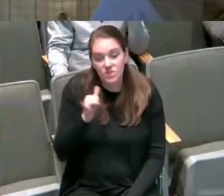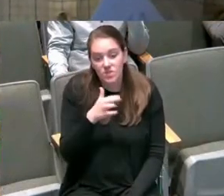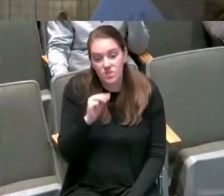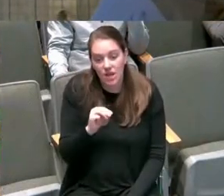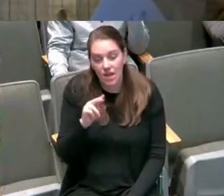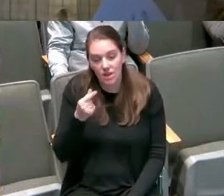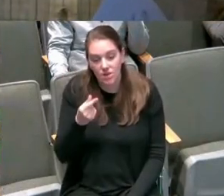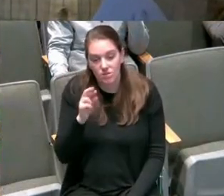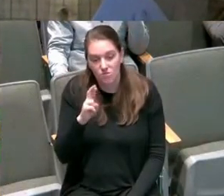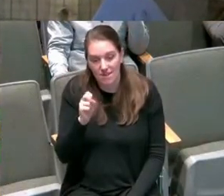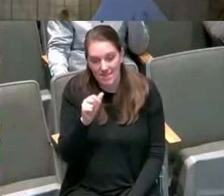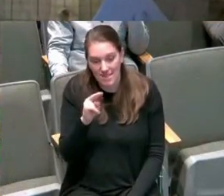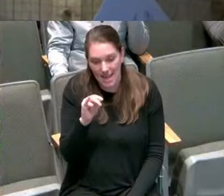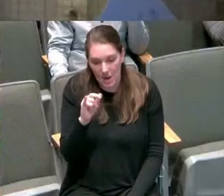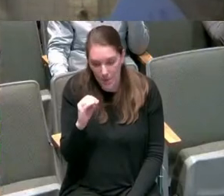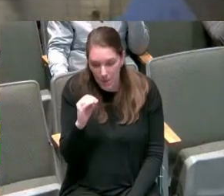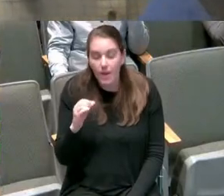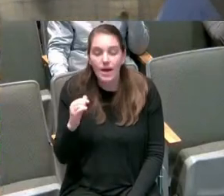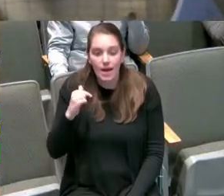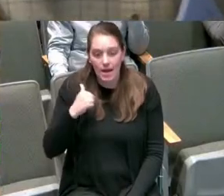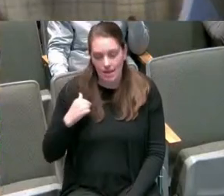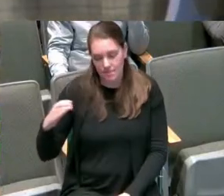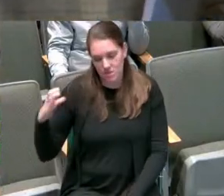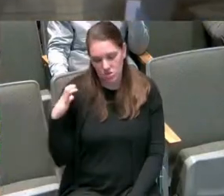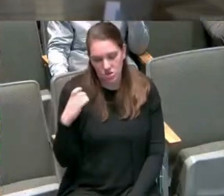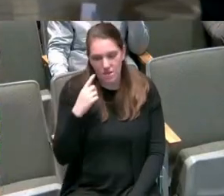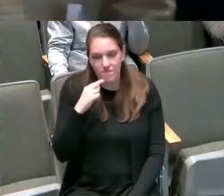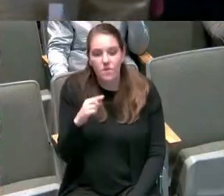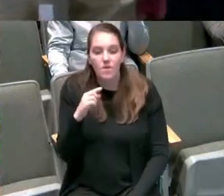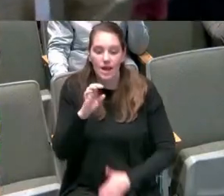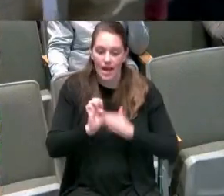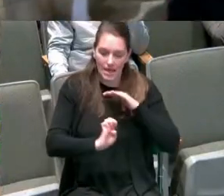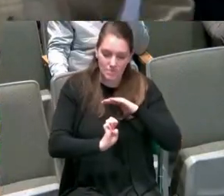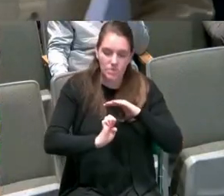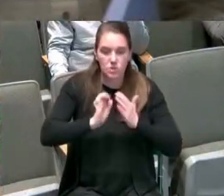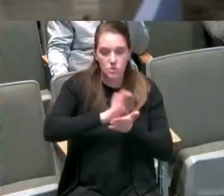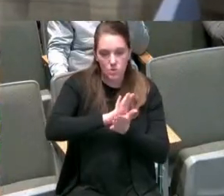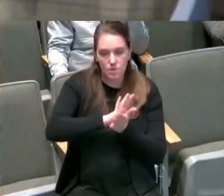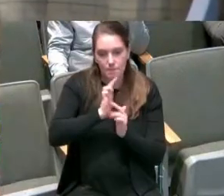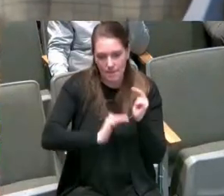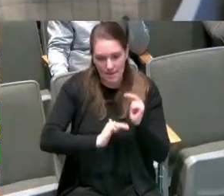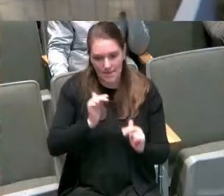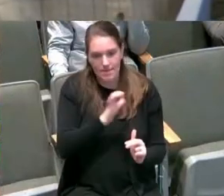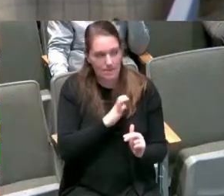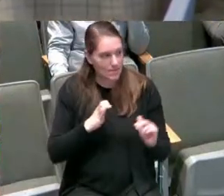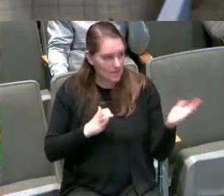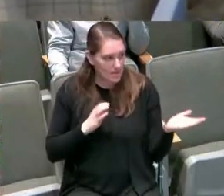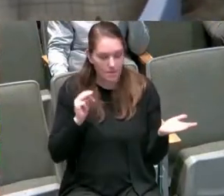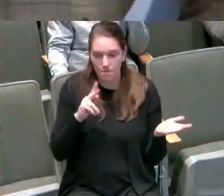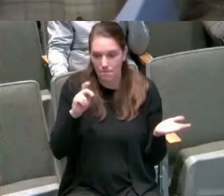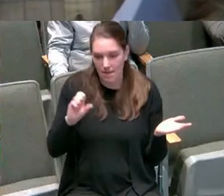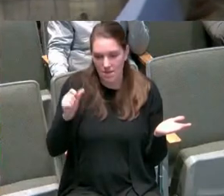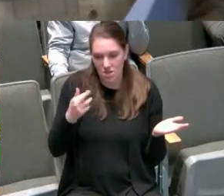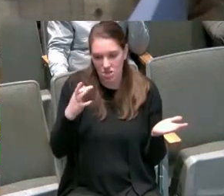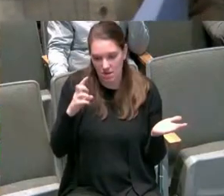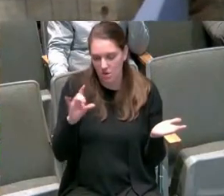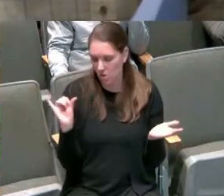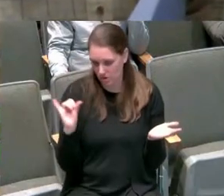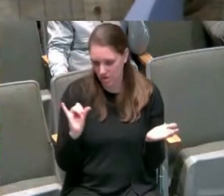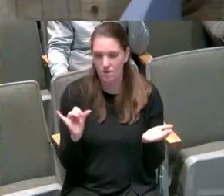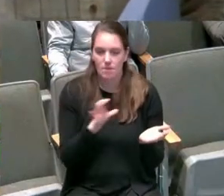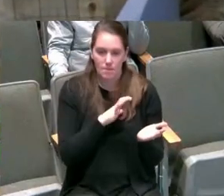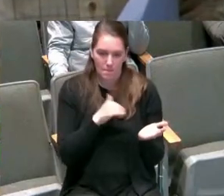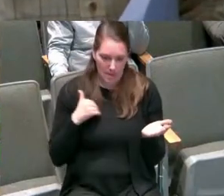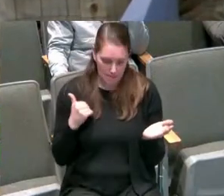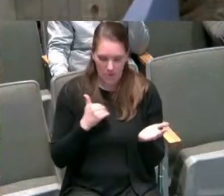Graziano I am the chair of the elementary school building committee joining me up here is Mike Shepard who is also a member of the elementary